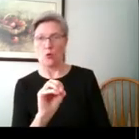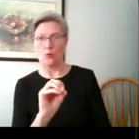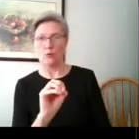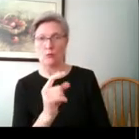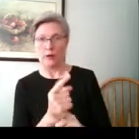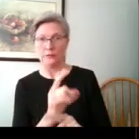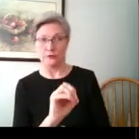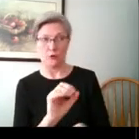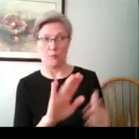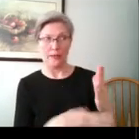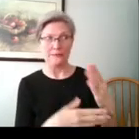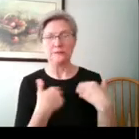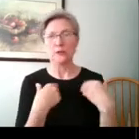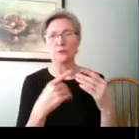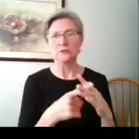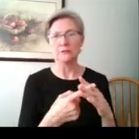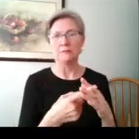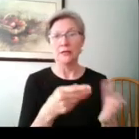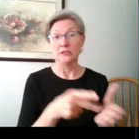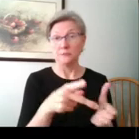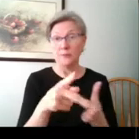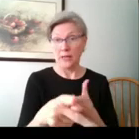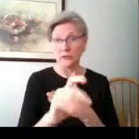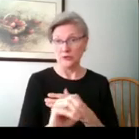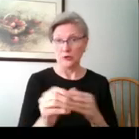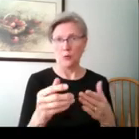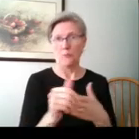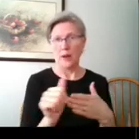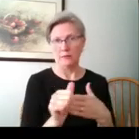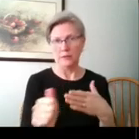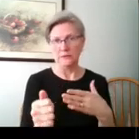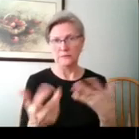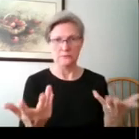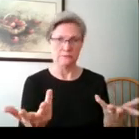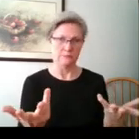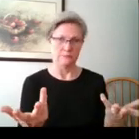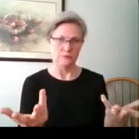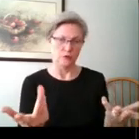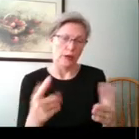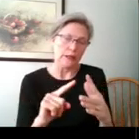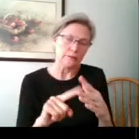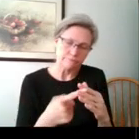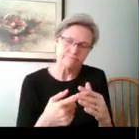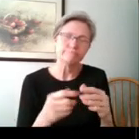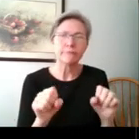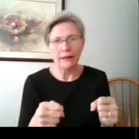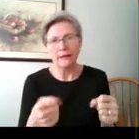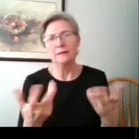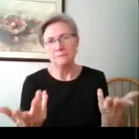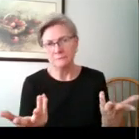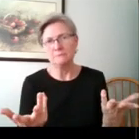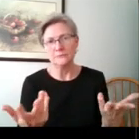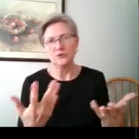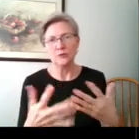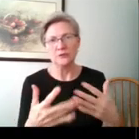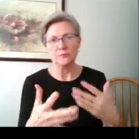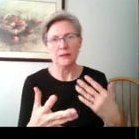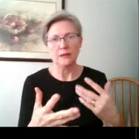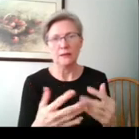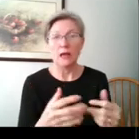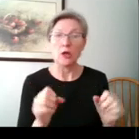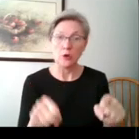bags, I've spent $0, right? So if I have $0 spent, how much meters do I have? 0, right? So